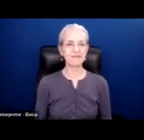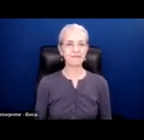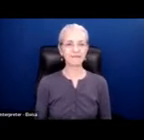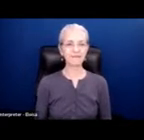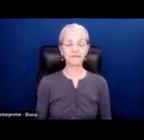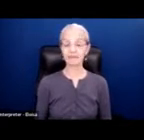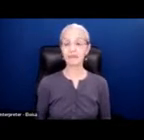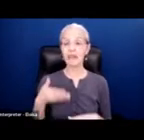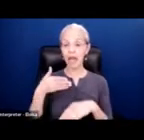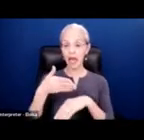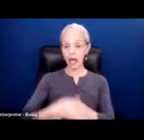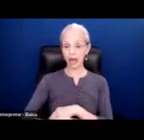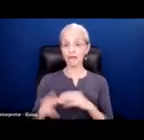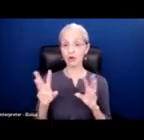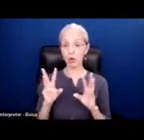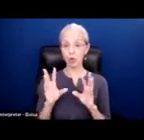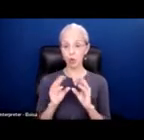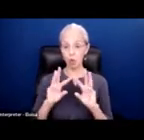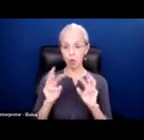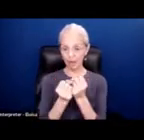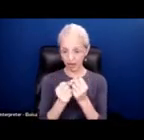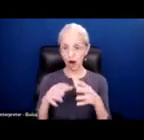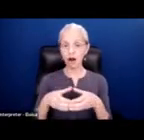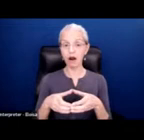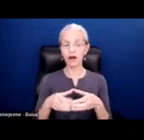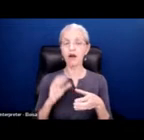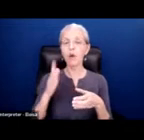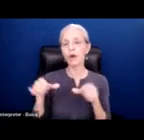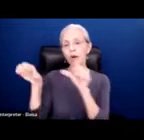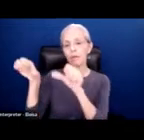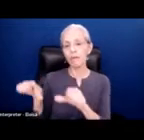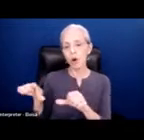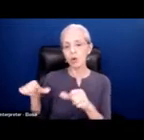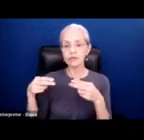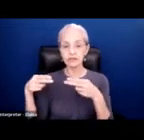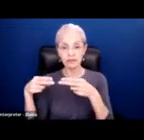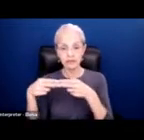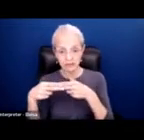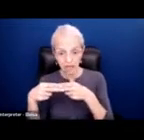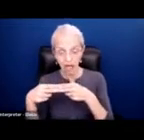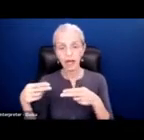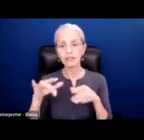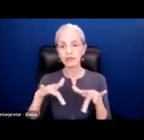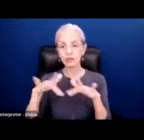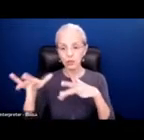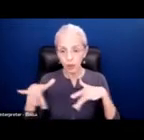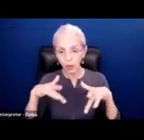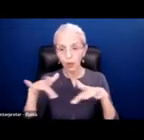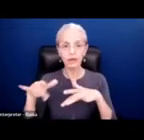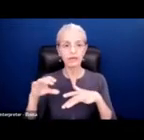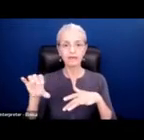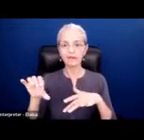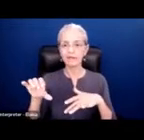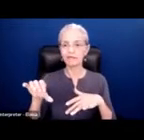After this webinar, we will post the slides and the recording and any